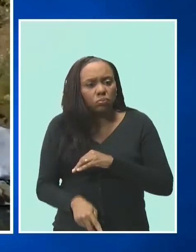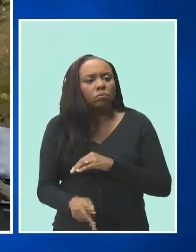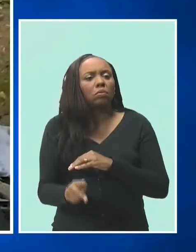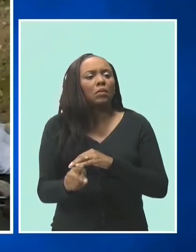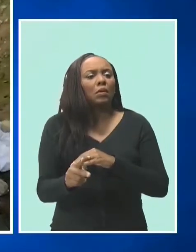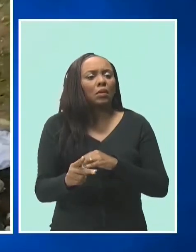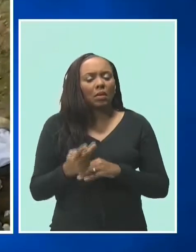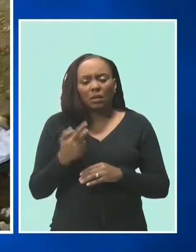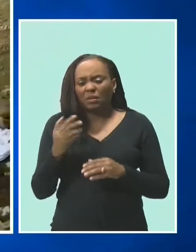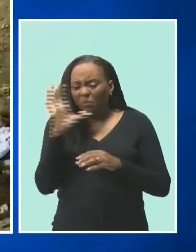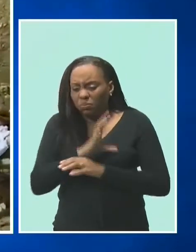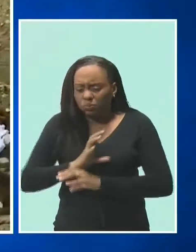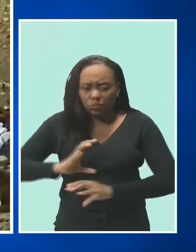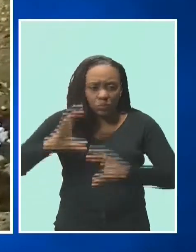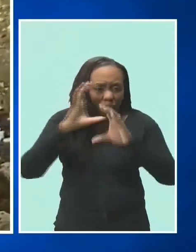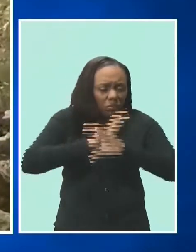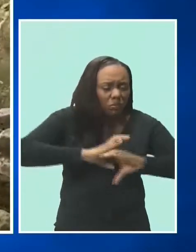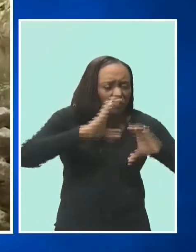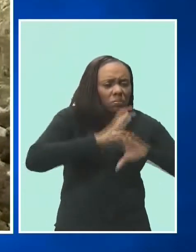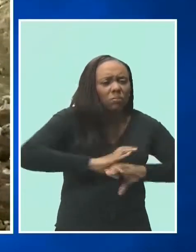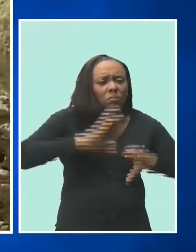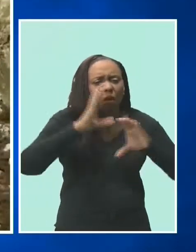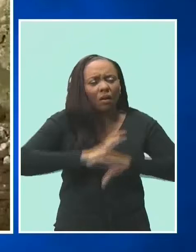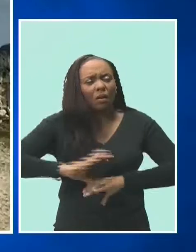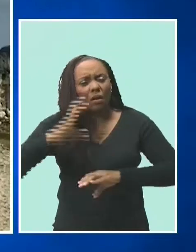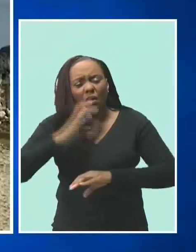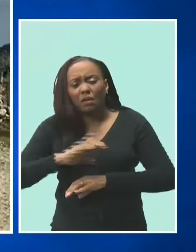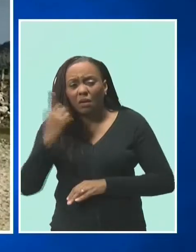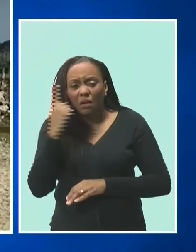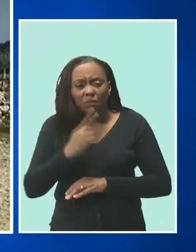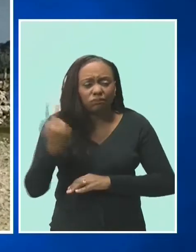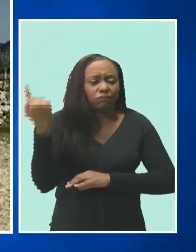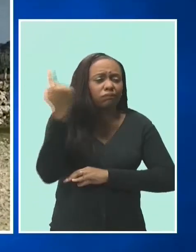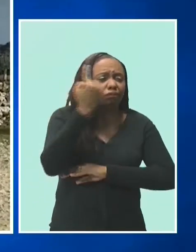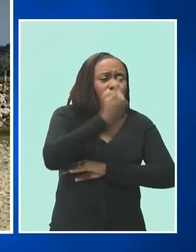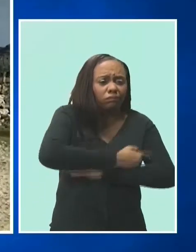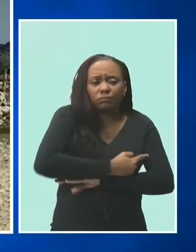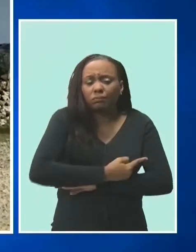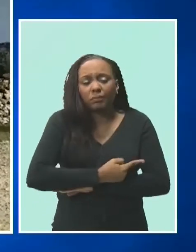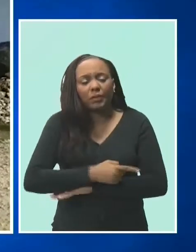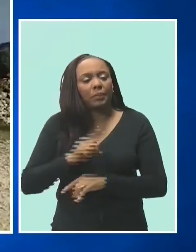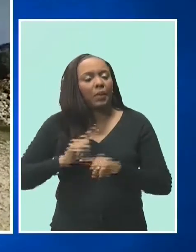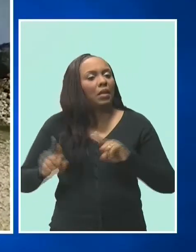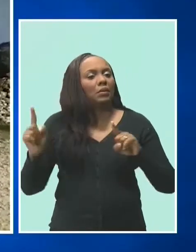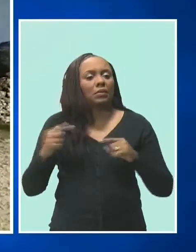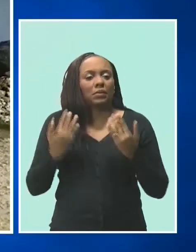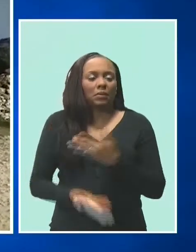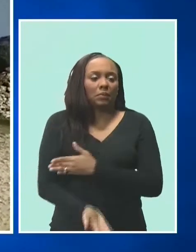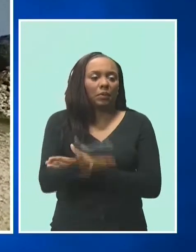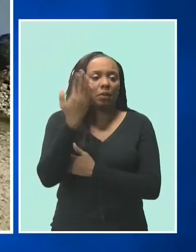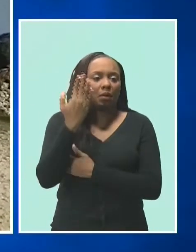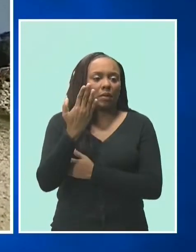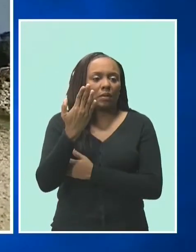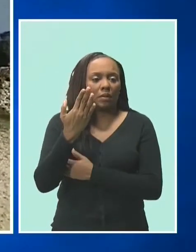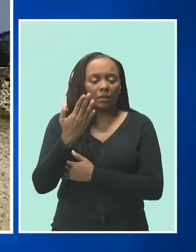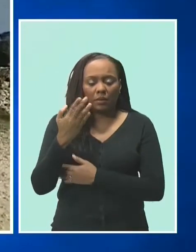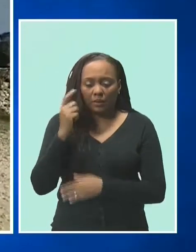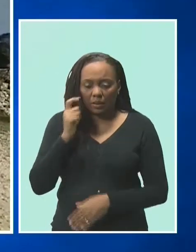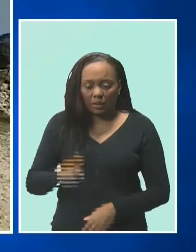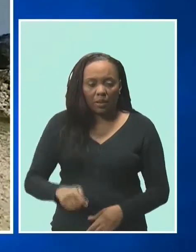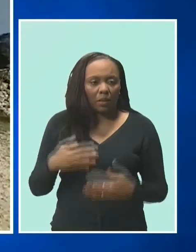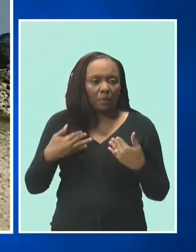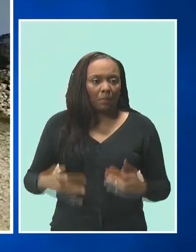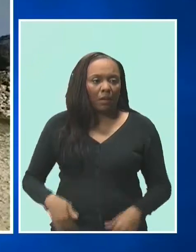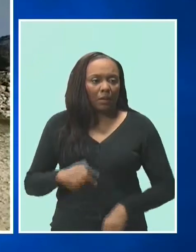operation was undertaken over the past few days, but no signs or sightings were made until this morning, when he was found around 6 o'clock.